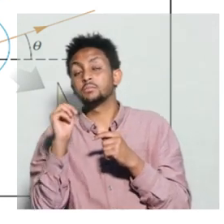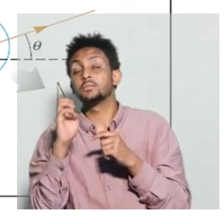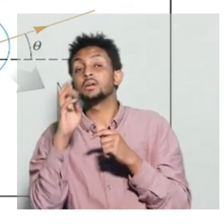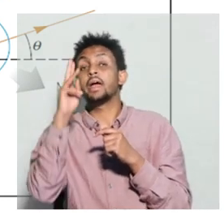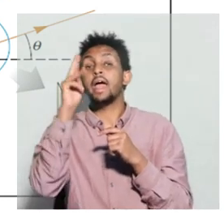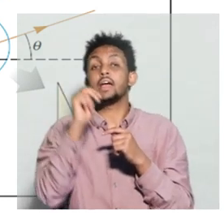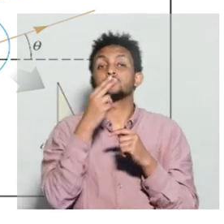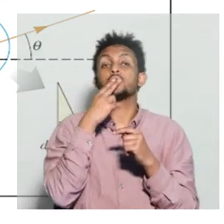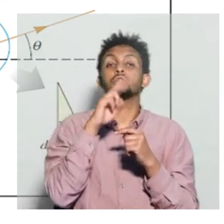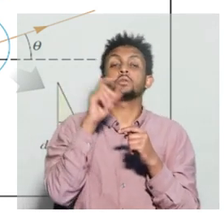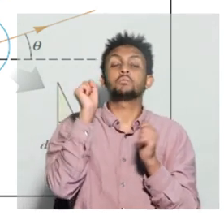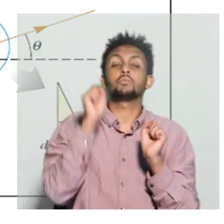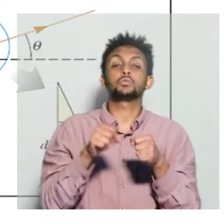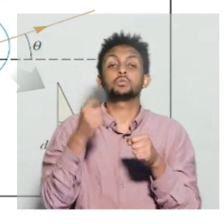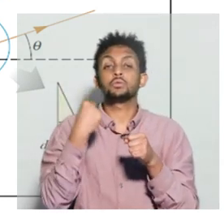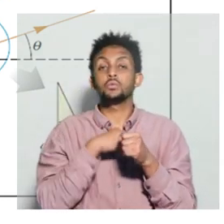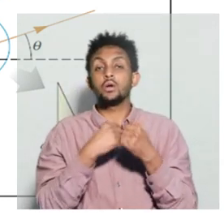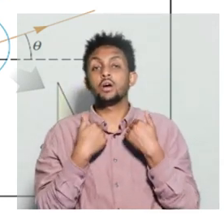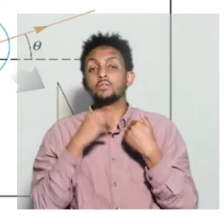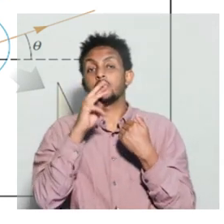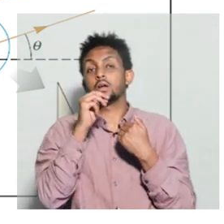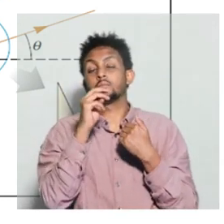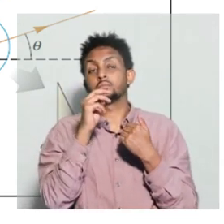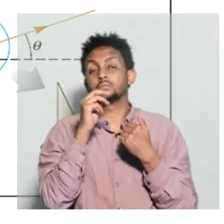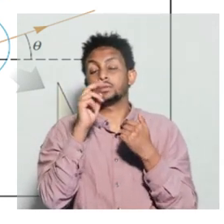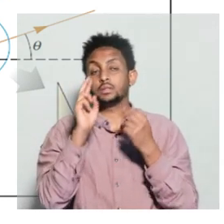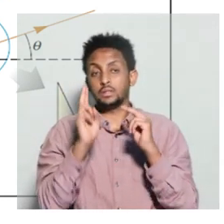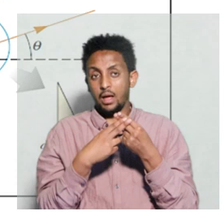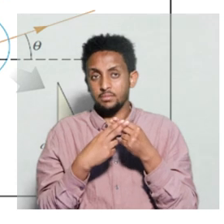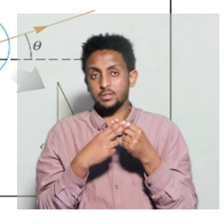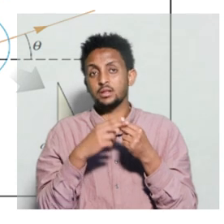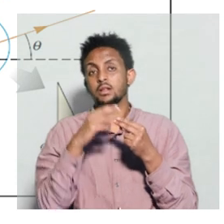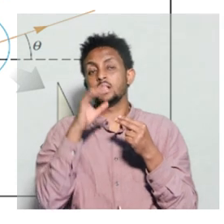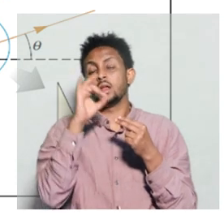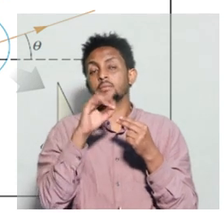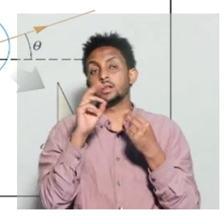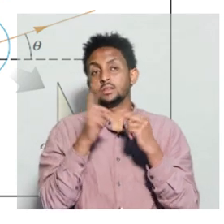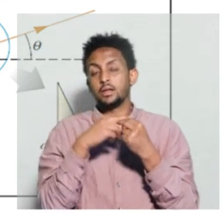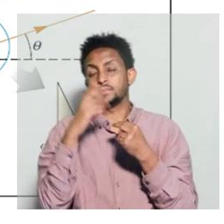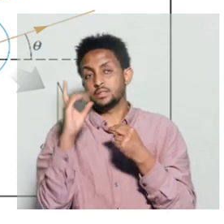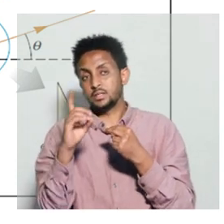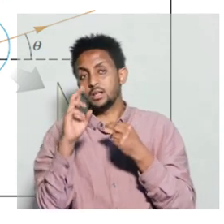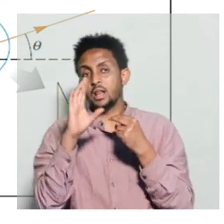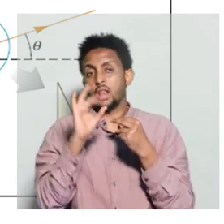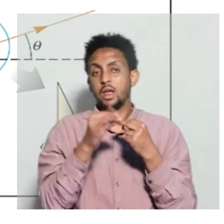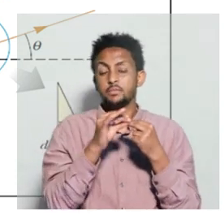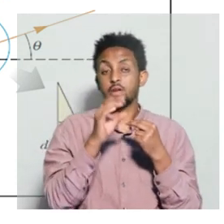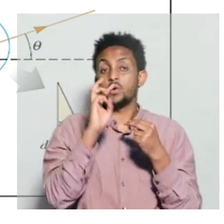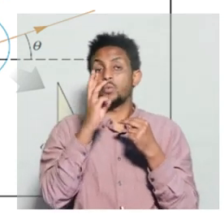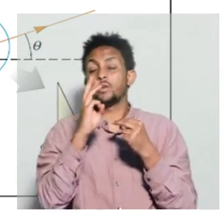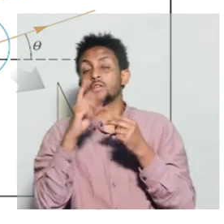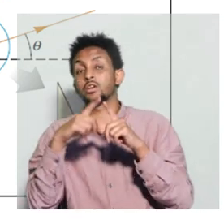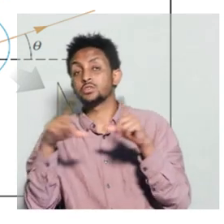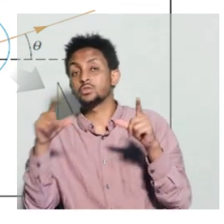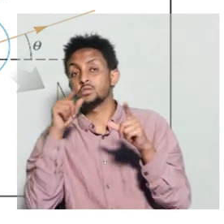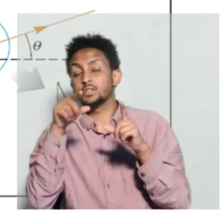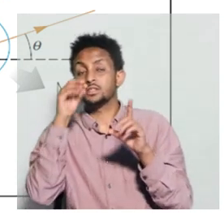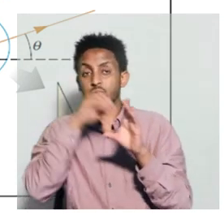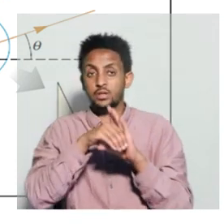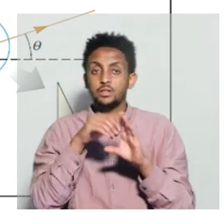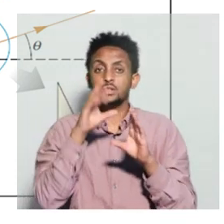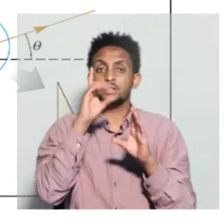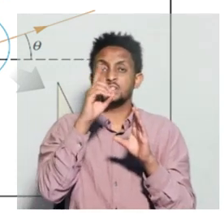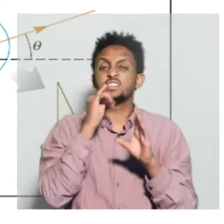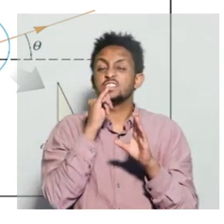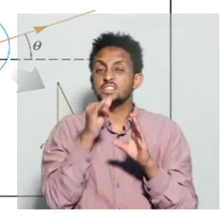m's order is possible to have m times lambda times d, where lambda is the wavelength of red in this case, and